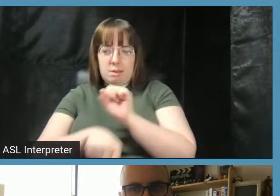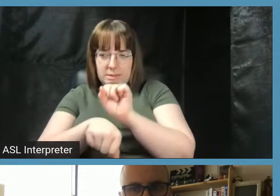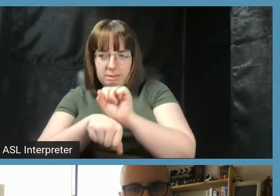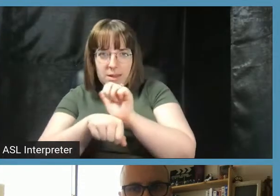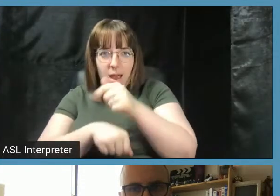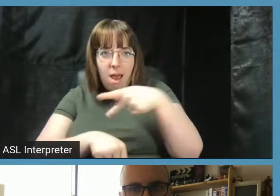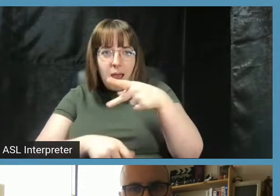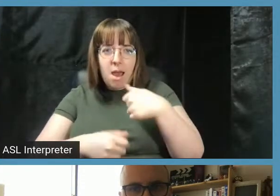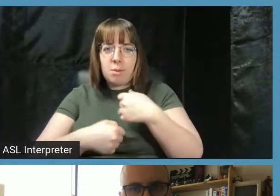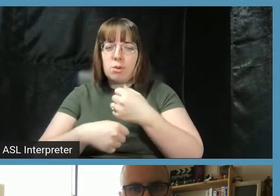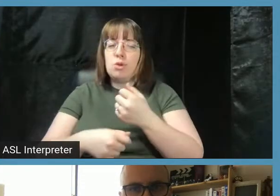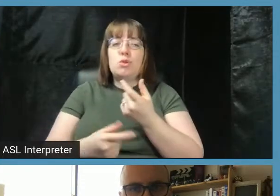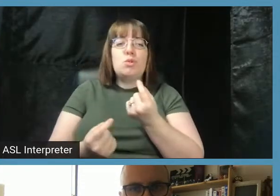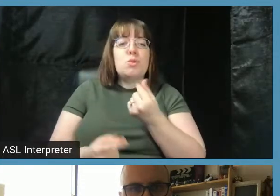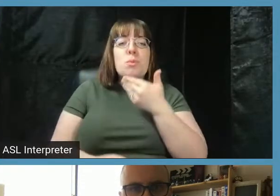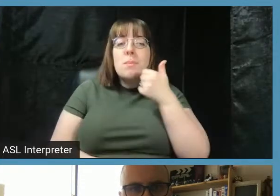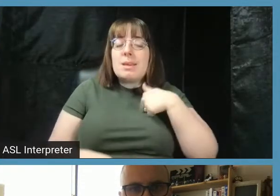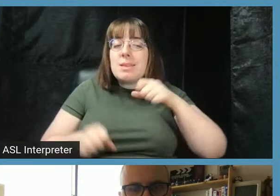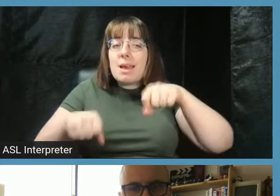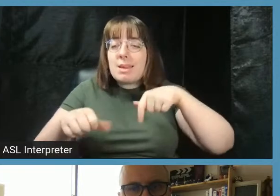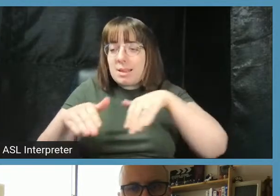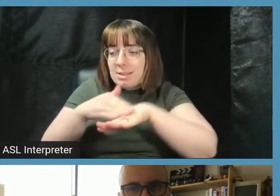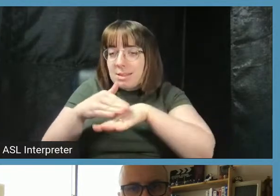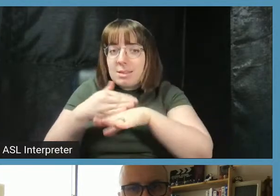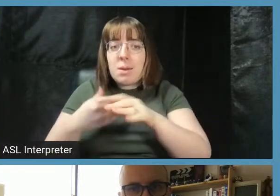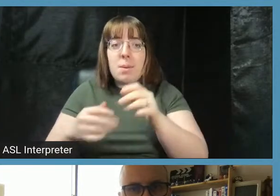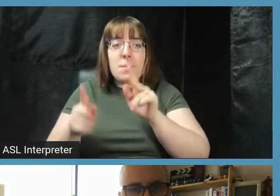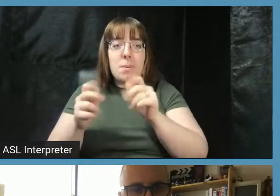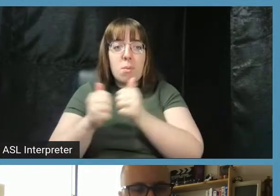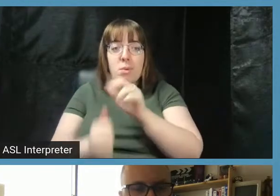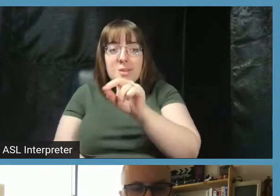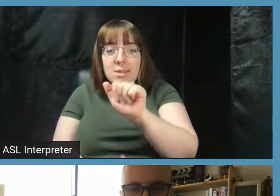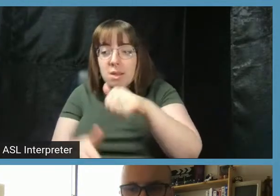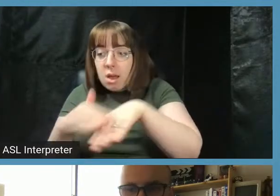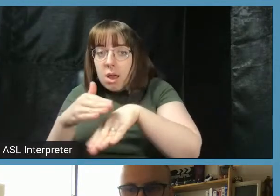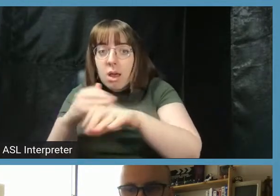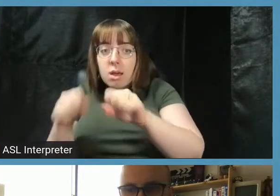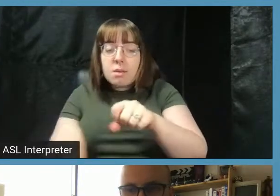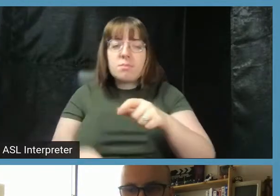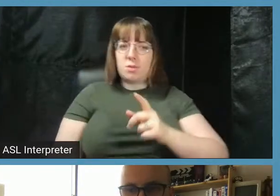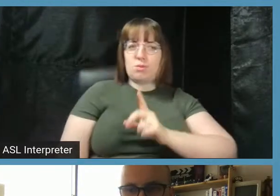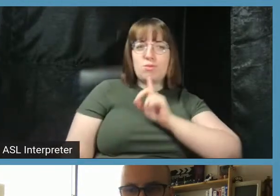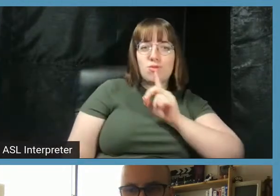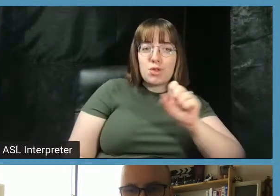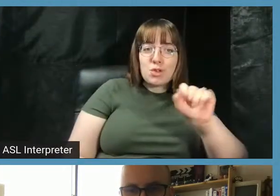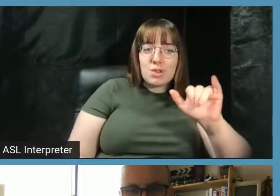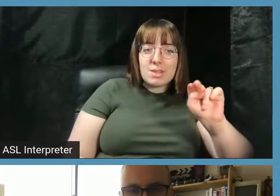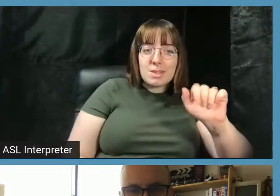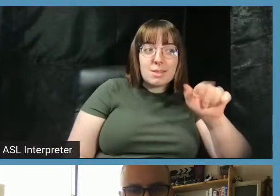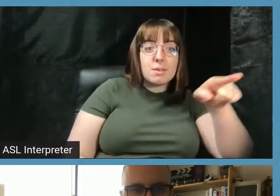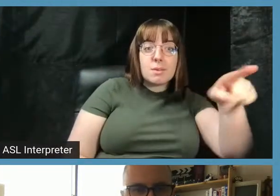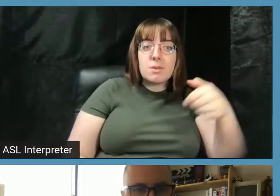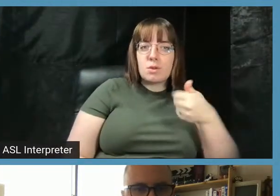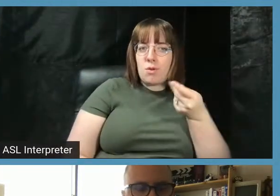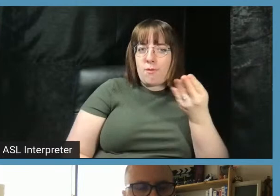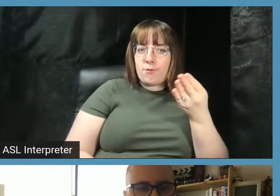make it accessible for those with disabilities. Sure. So there's a couple of things there. So you're asking about